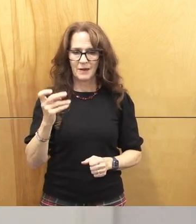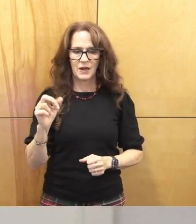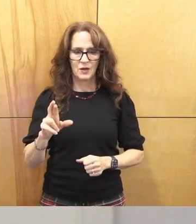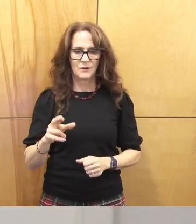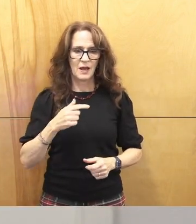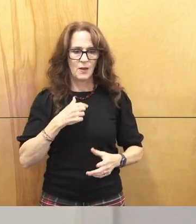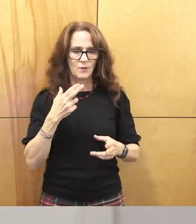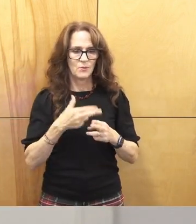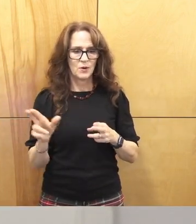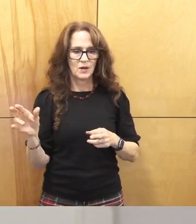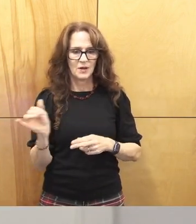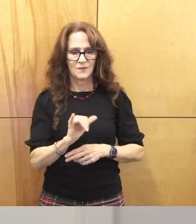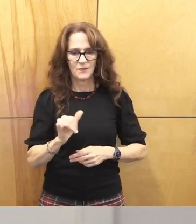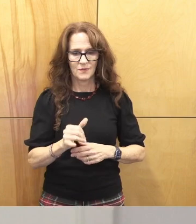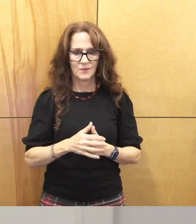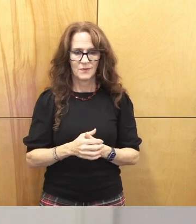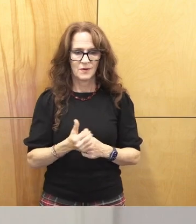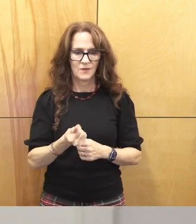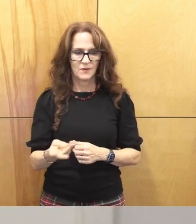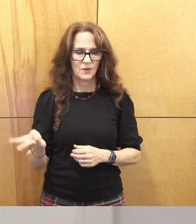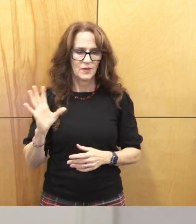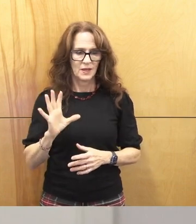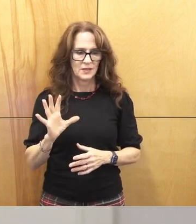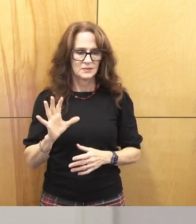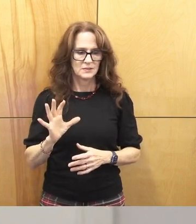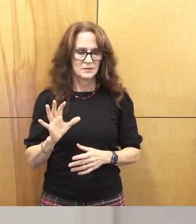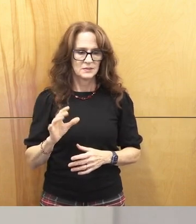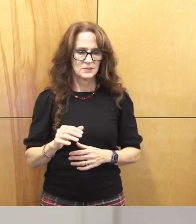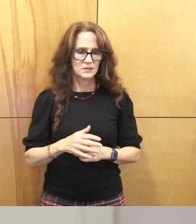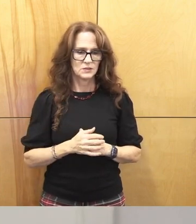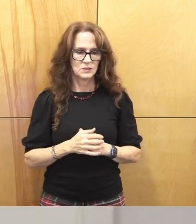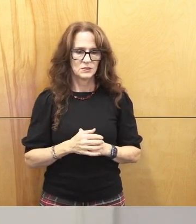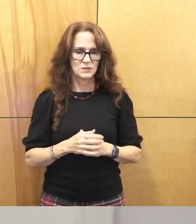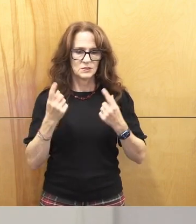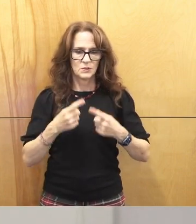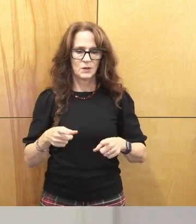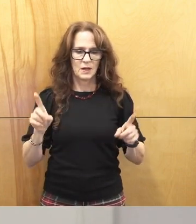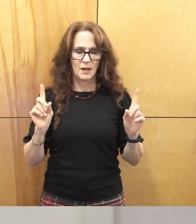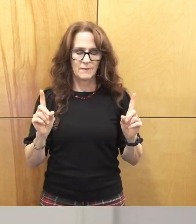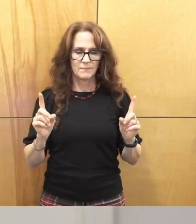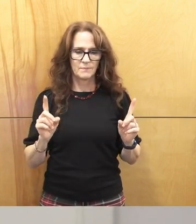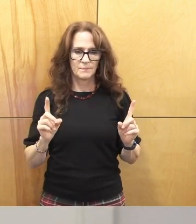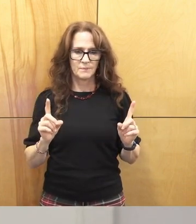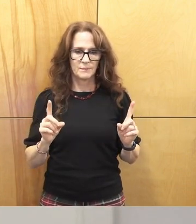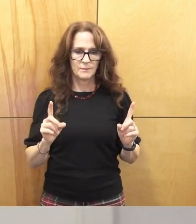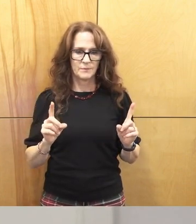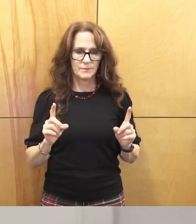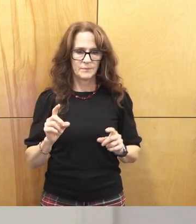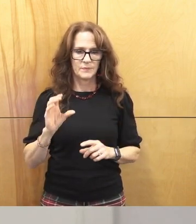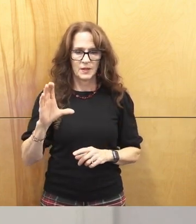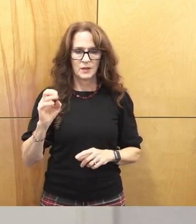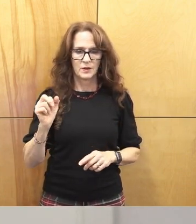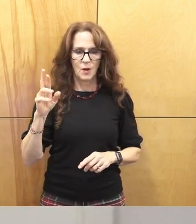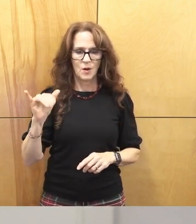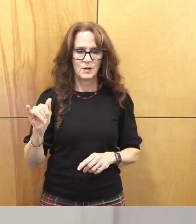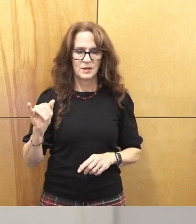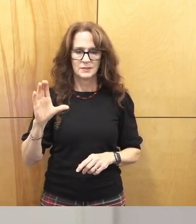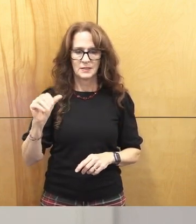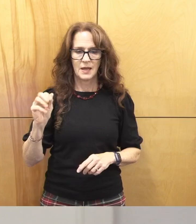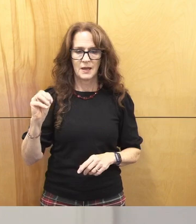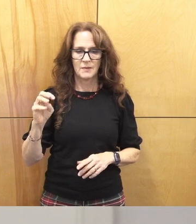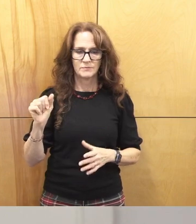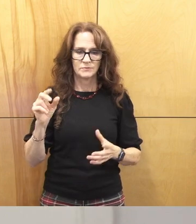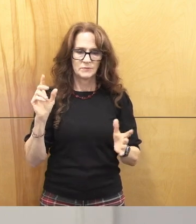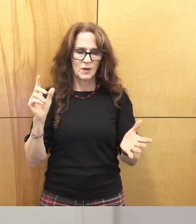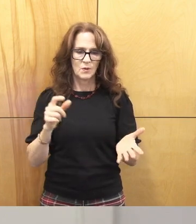I will be brief as well. A couple of things to amplify and just to announce. So just Corey spoke of CAMS being recognized